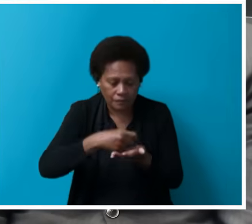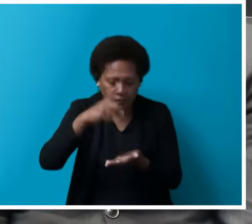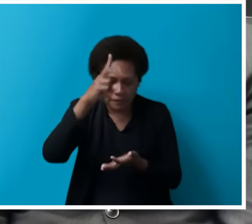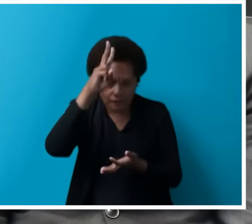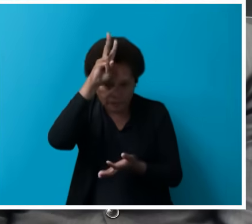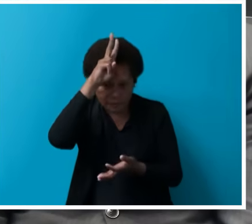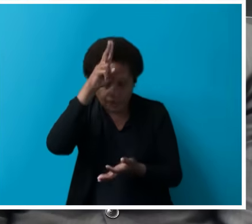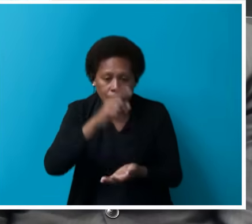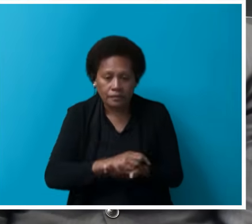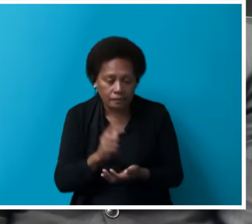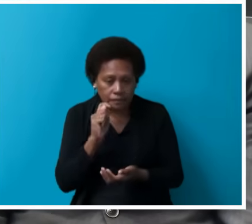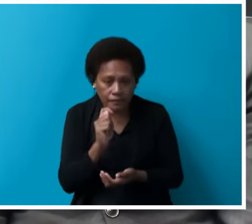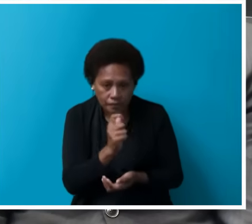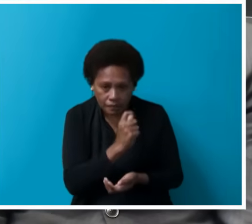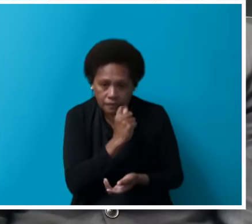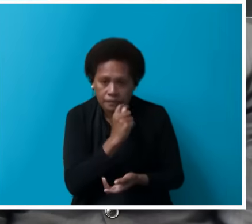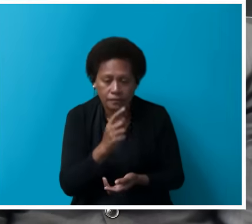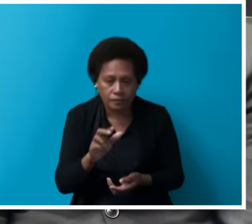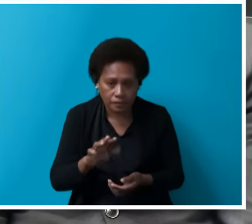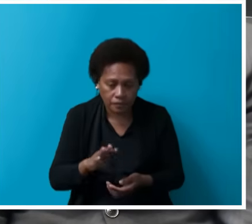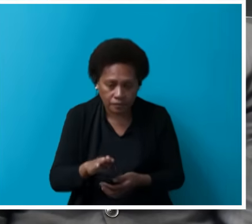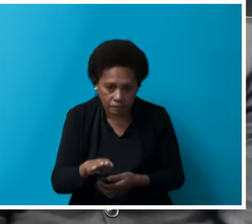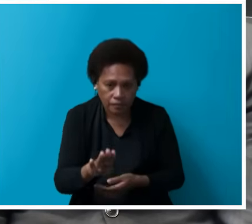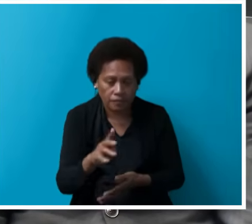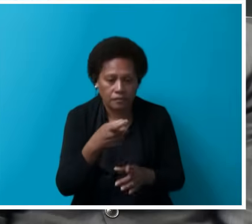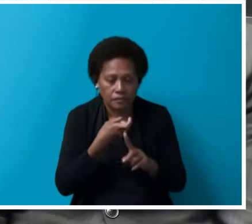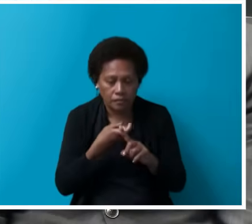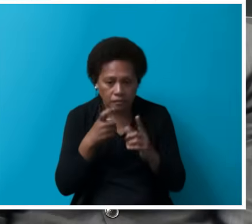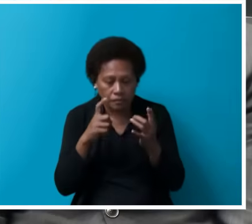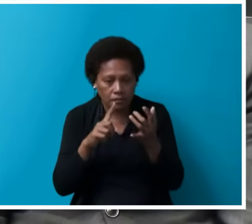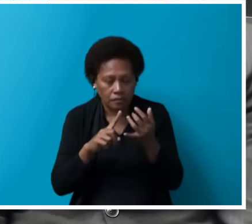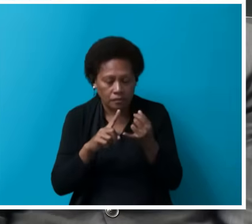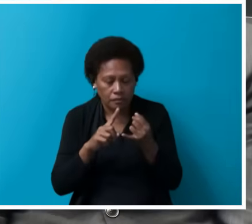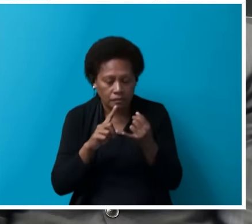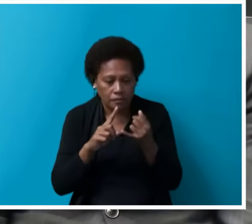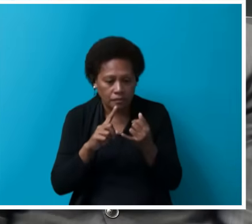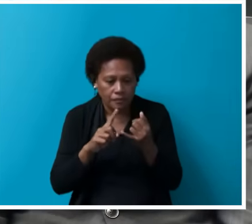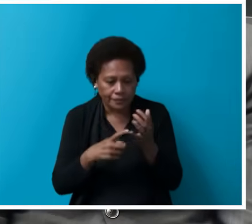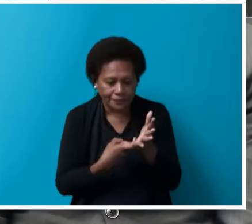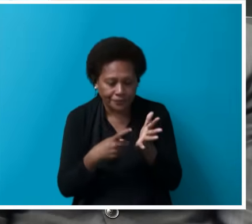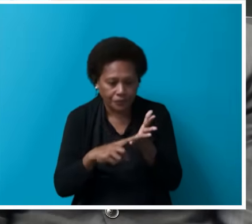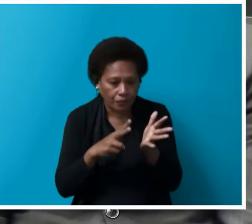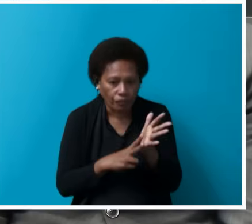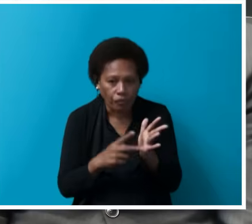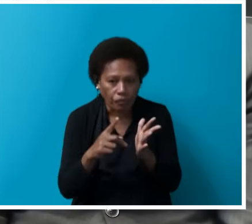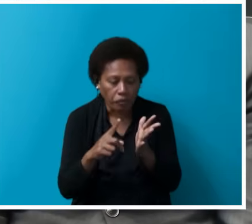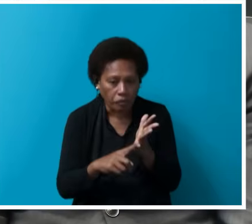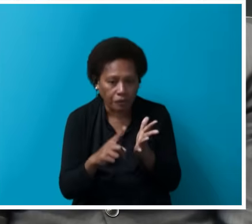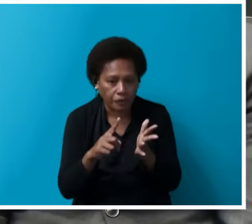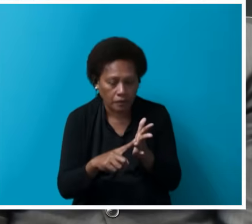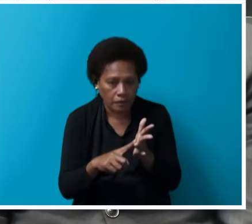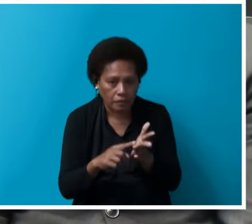from Tavyuni to Draketi to Vanikoro to Korovo to every health center.